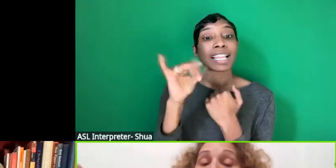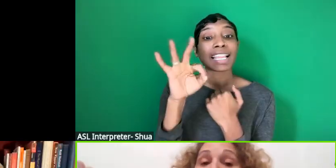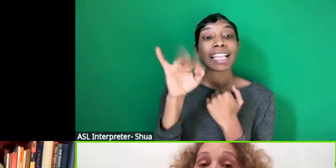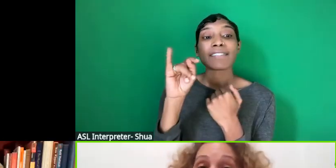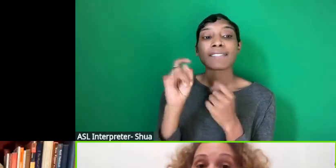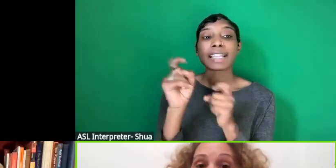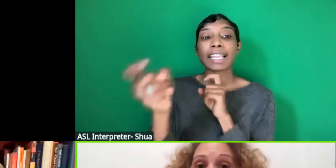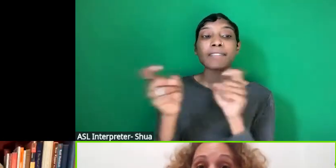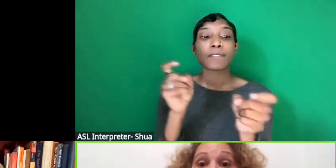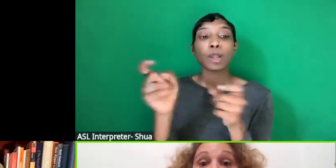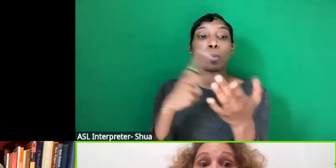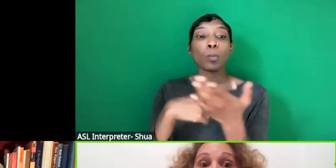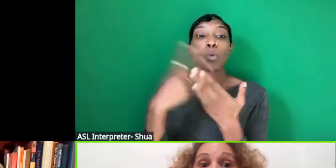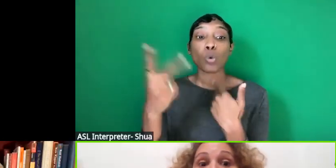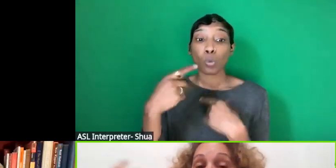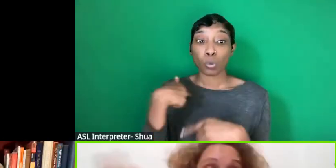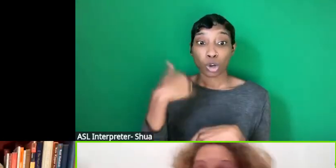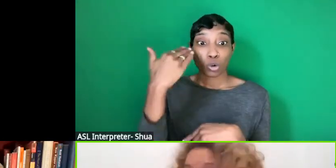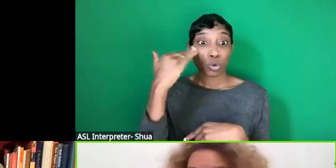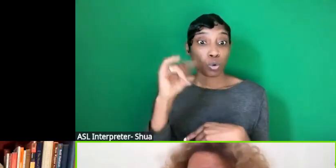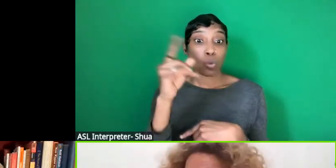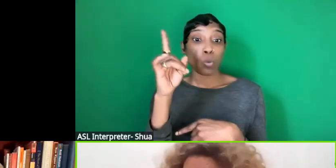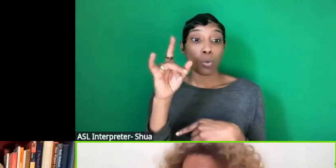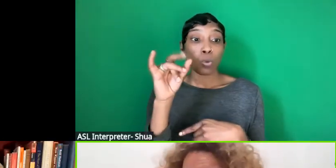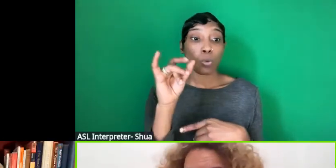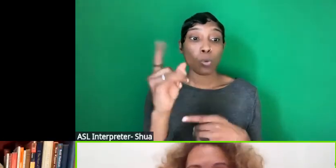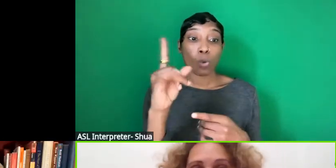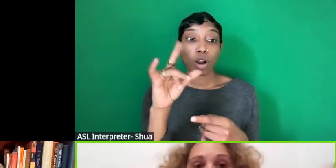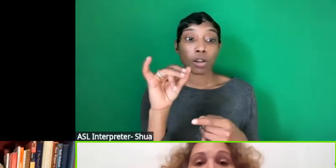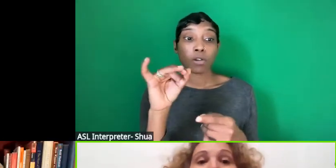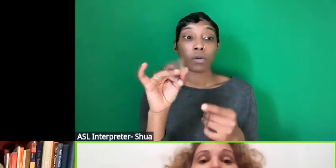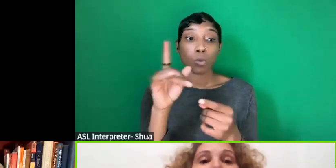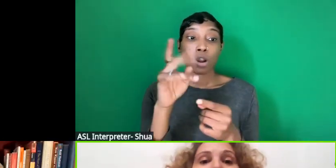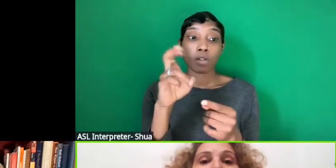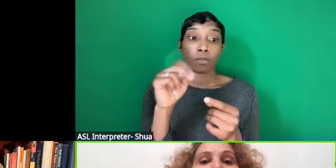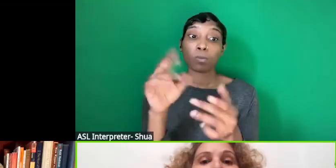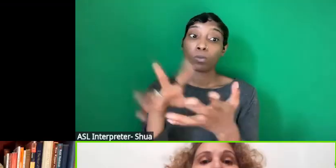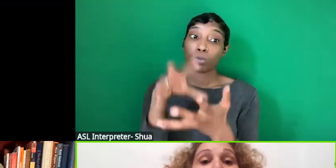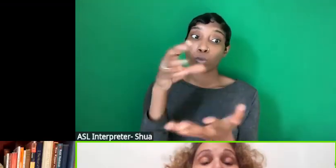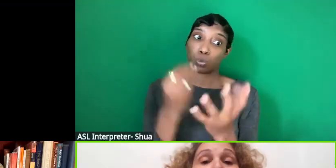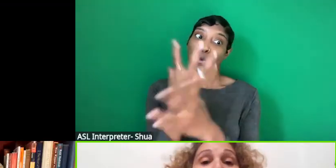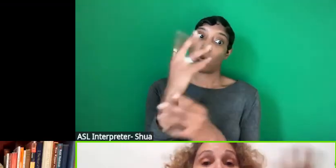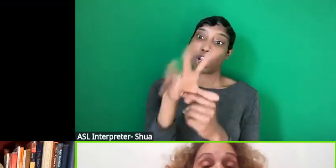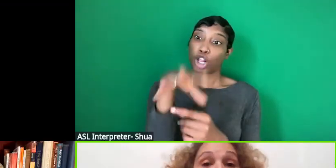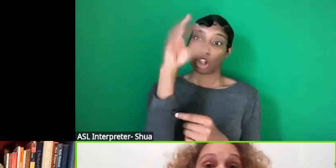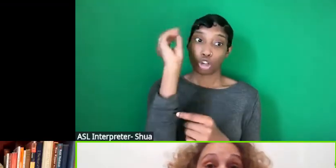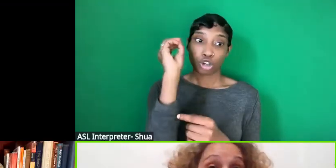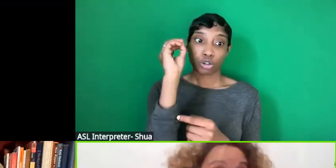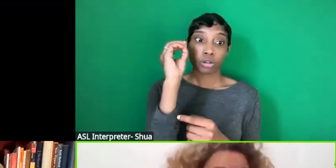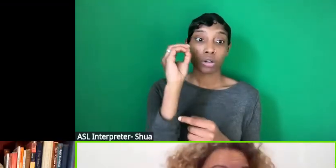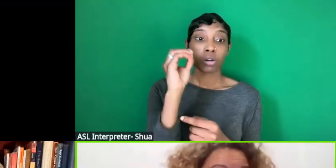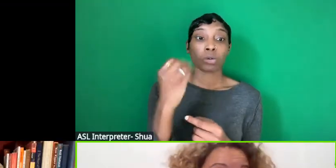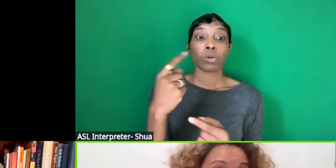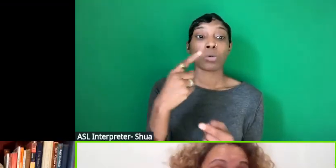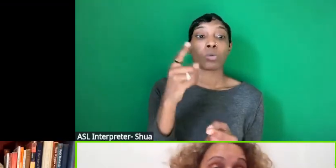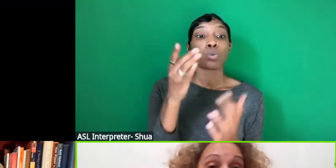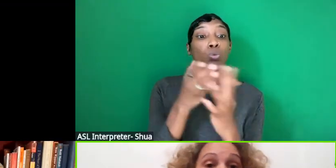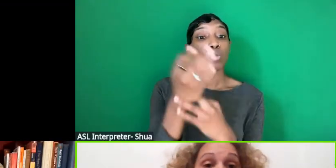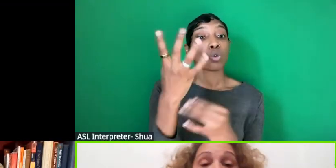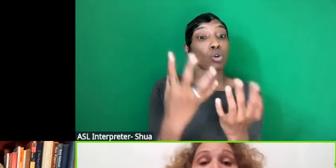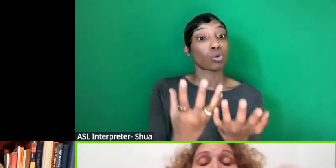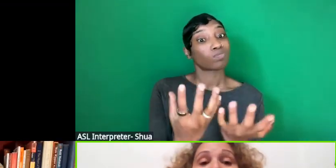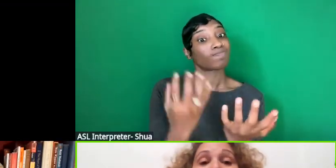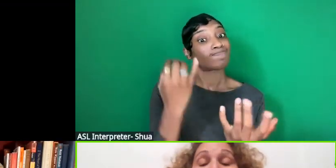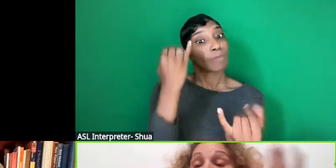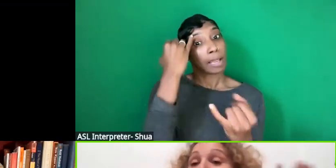And we know that reading is one of the best ways to grow and learn, right? Through this Imagination Library, what Dolly